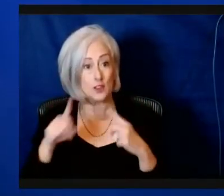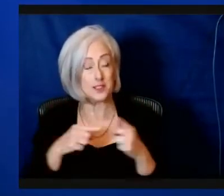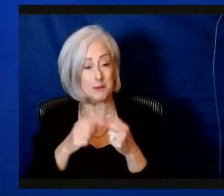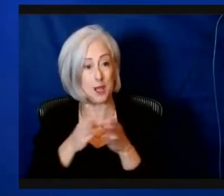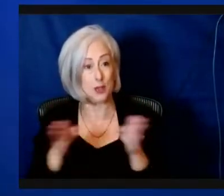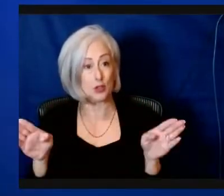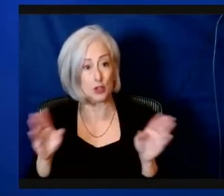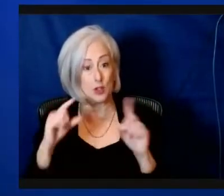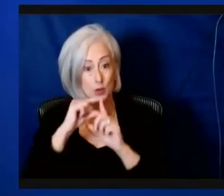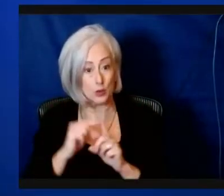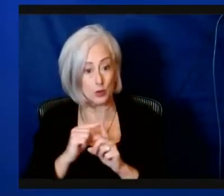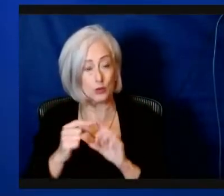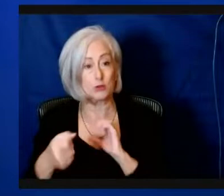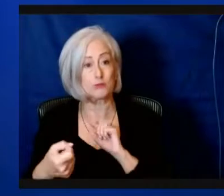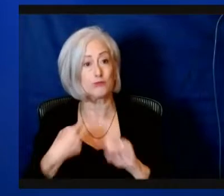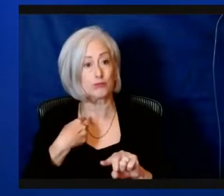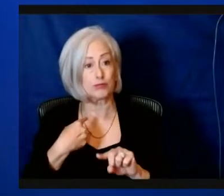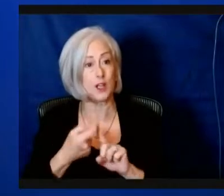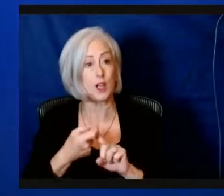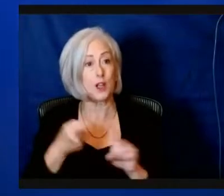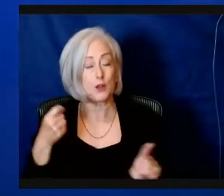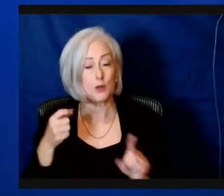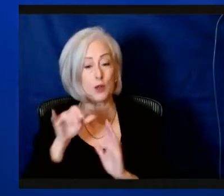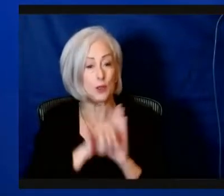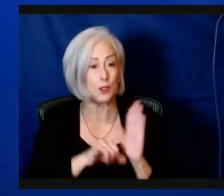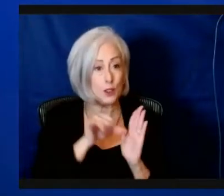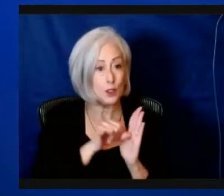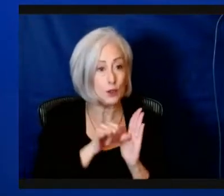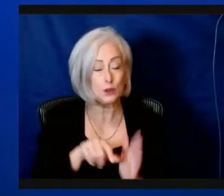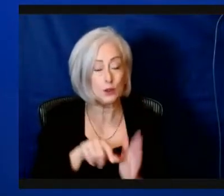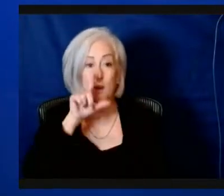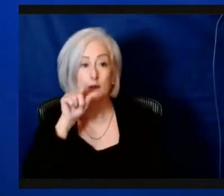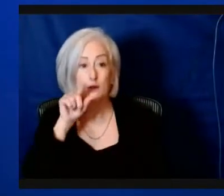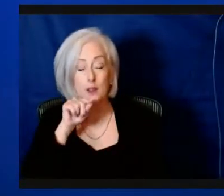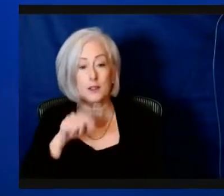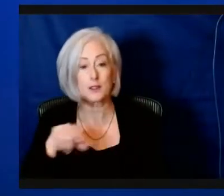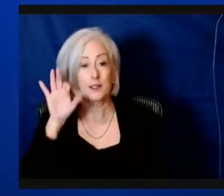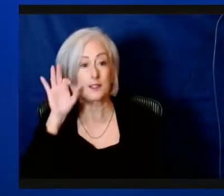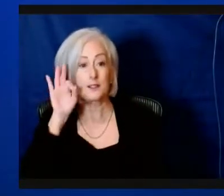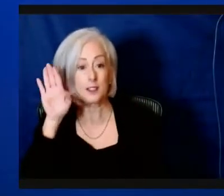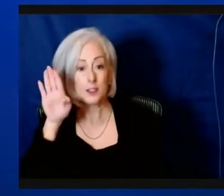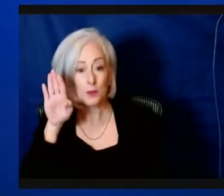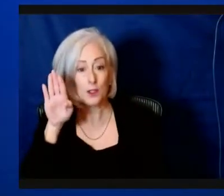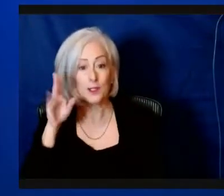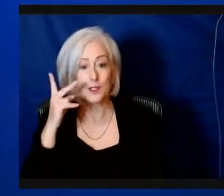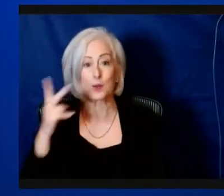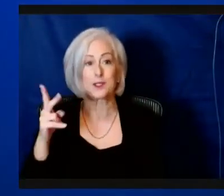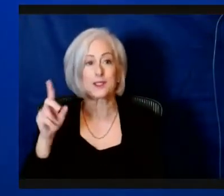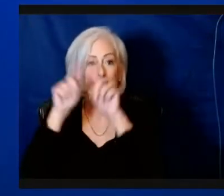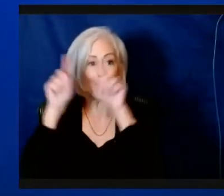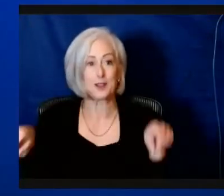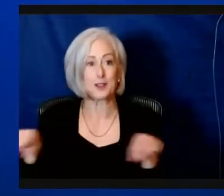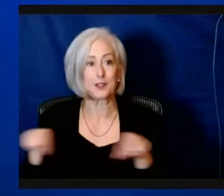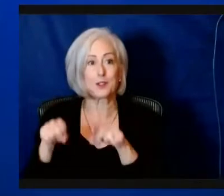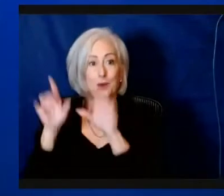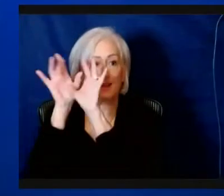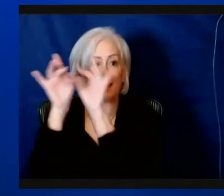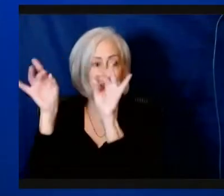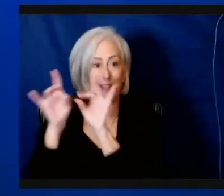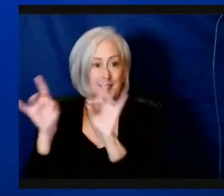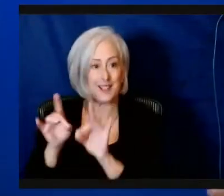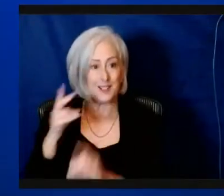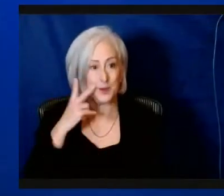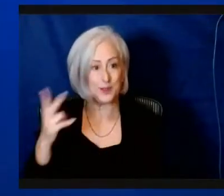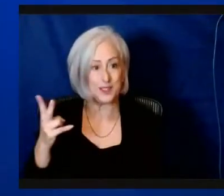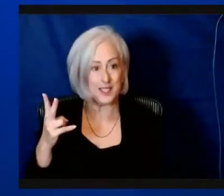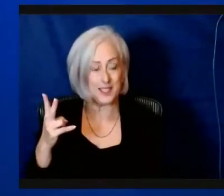YouTube, Facebook, Twitter, or the Medical News Network. The links are on your screen. Wait a minute, I gotta make my phone quiet. For some reason, it wants to talk to me today. Let's shut that